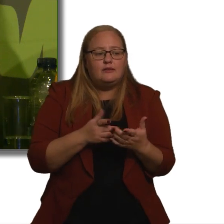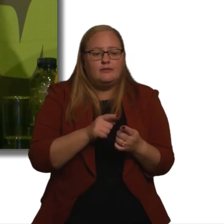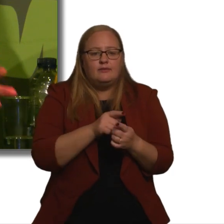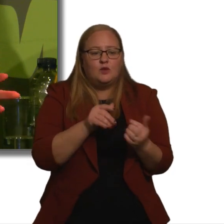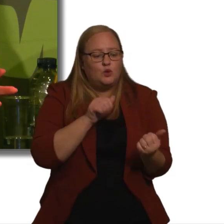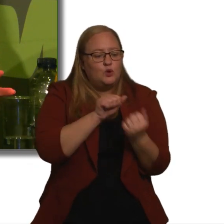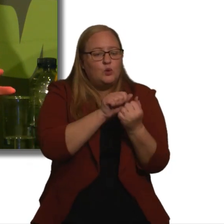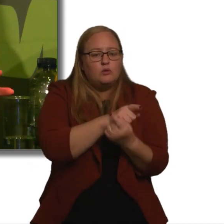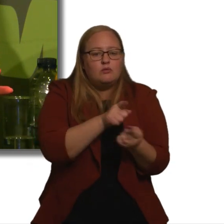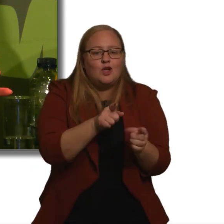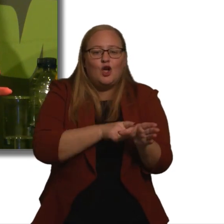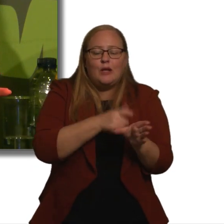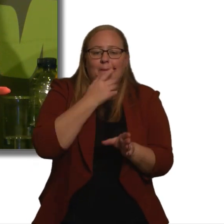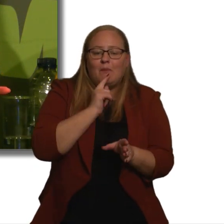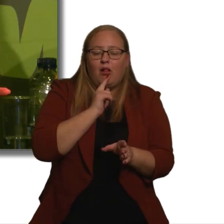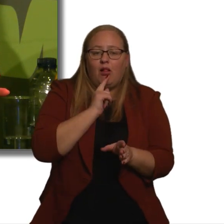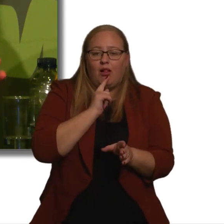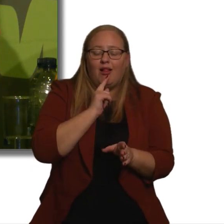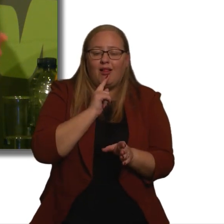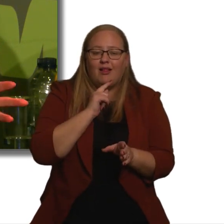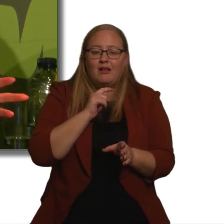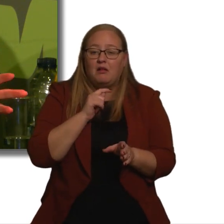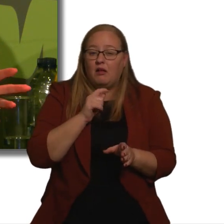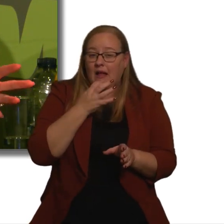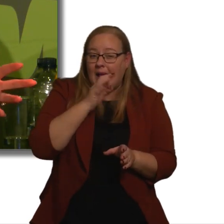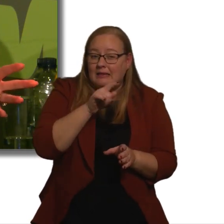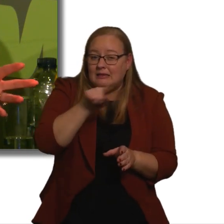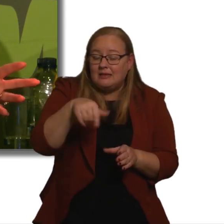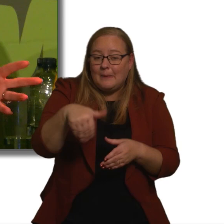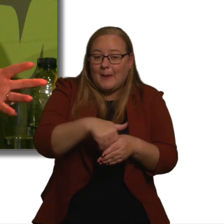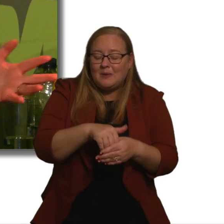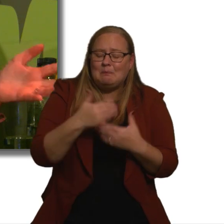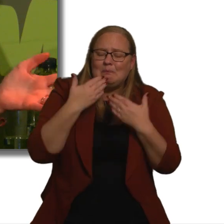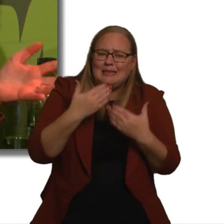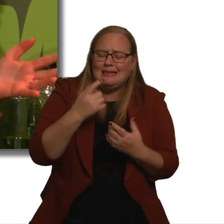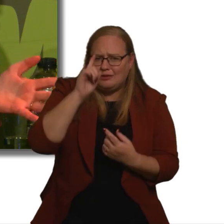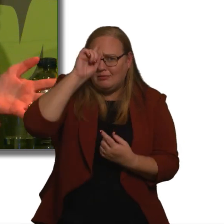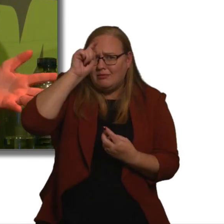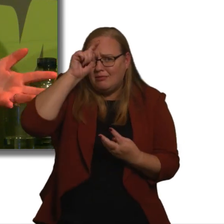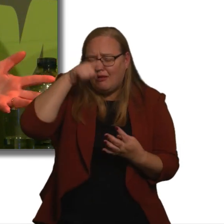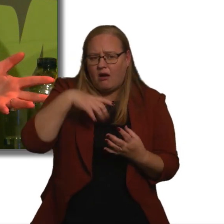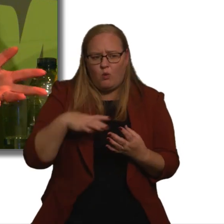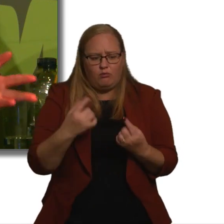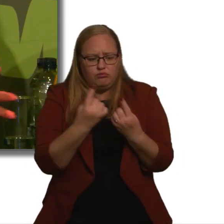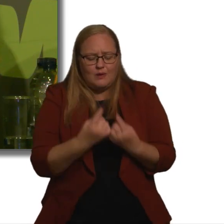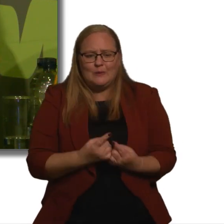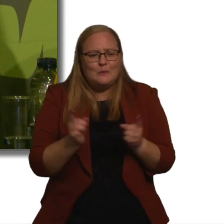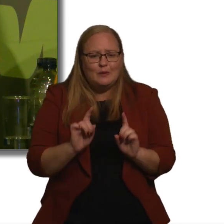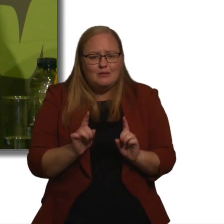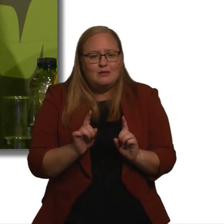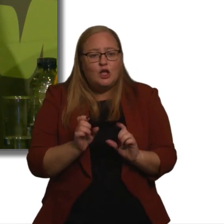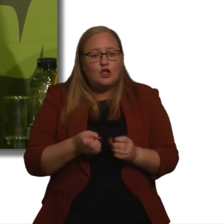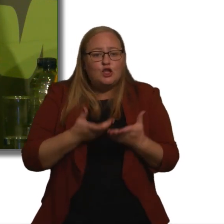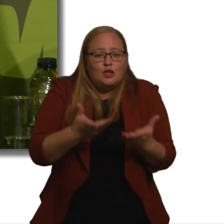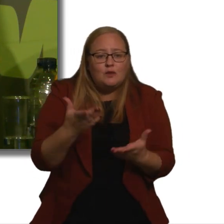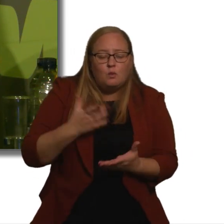I would really appeal to the membership to say, make your suggestions in terms of the types of products and the goods and services